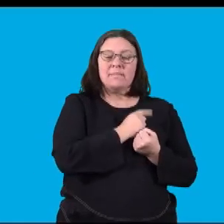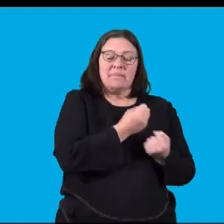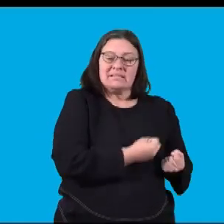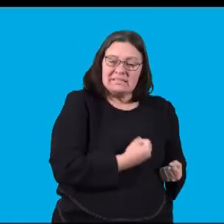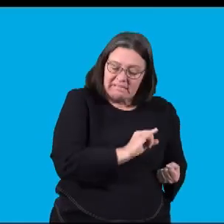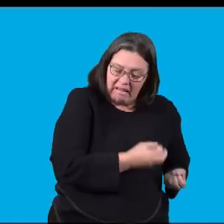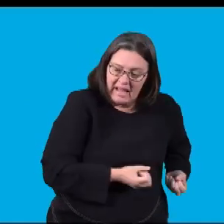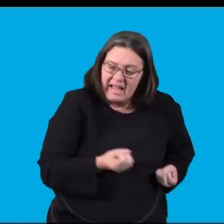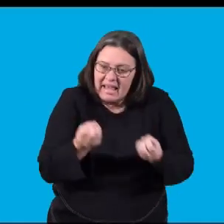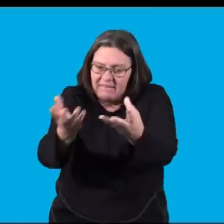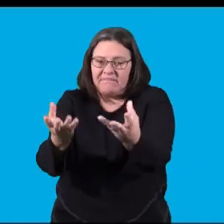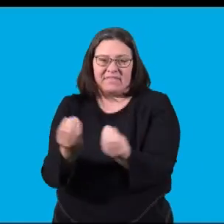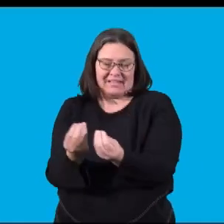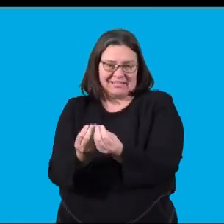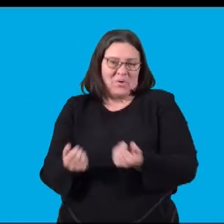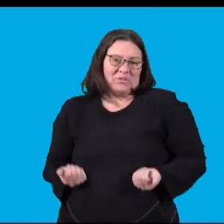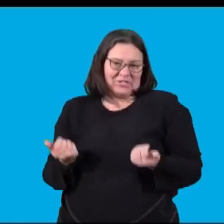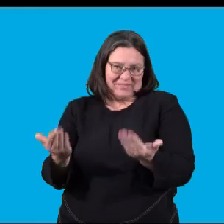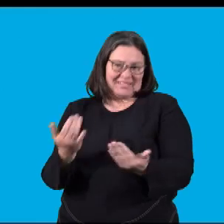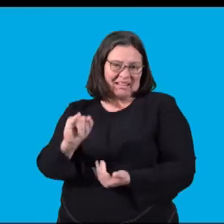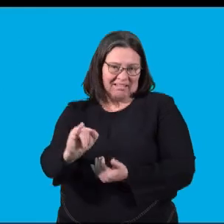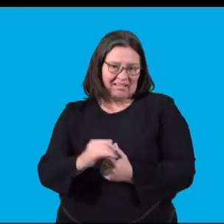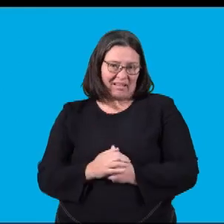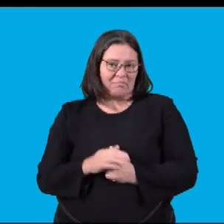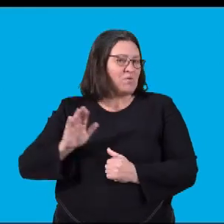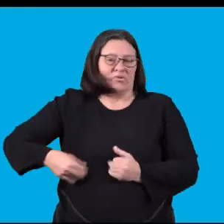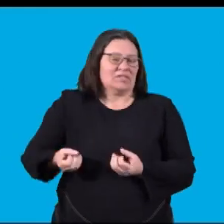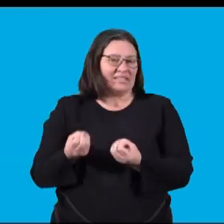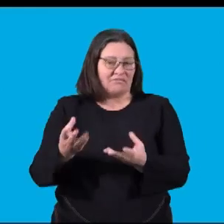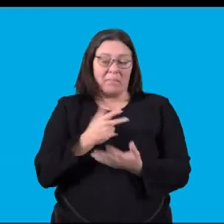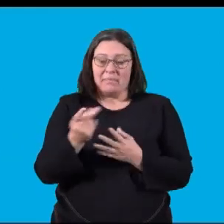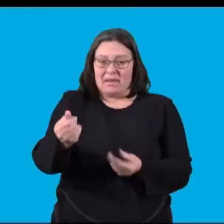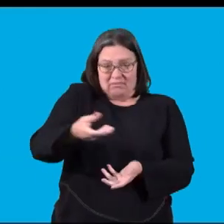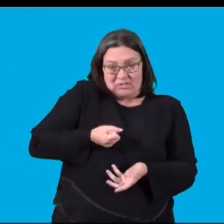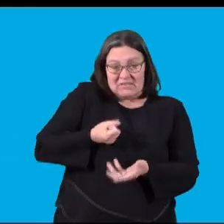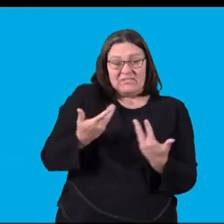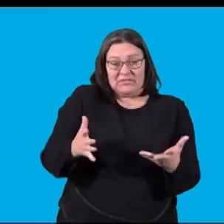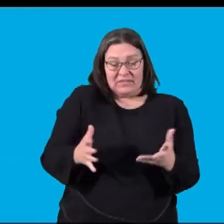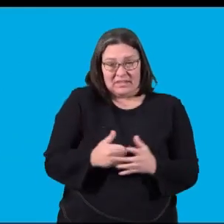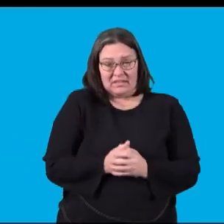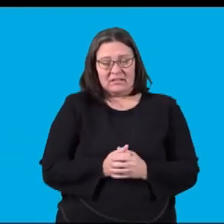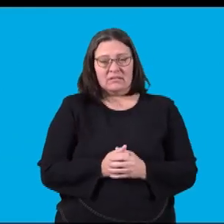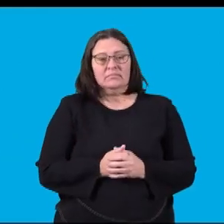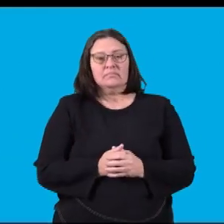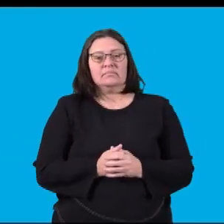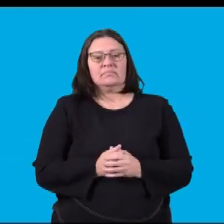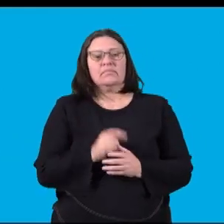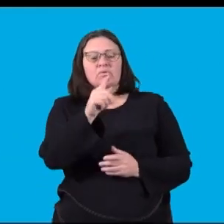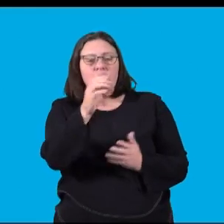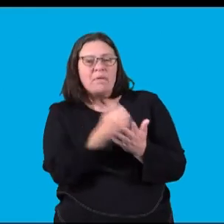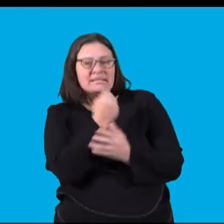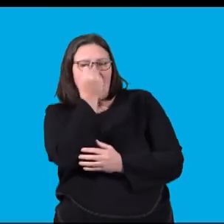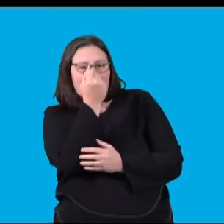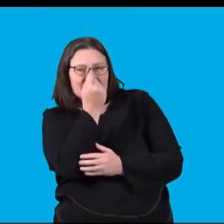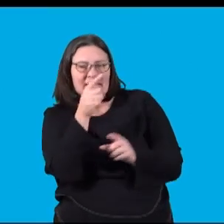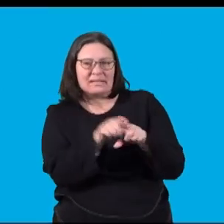to deliver the goods or the services. Now, you should be able to understand